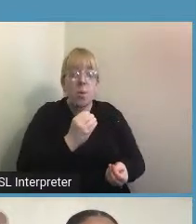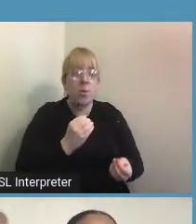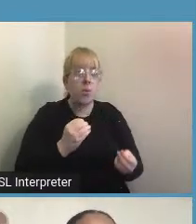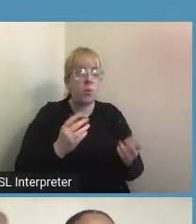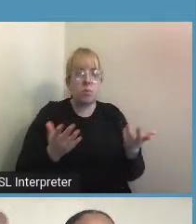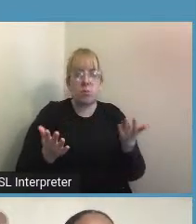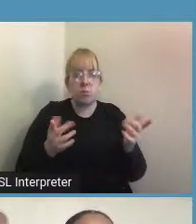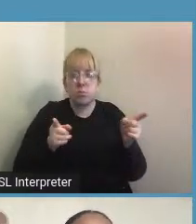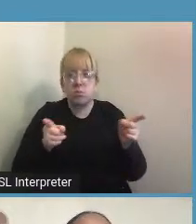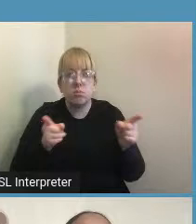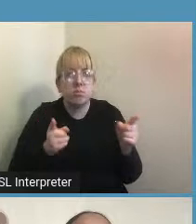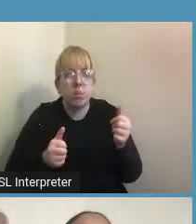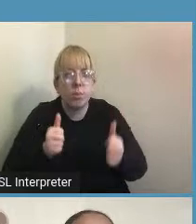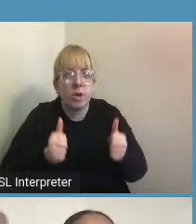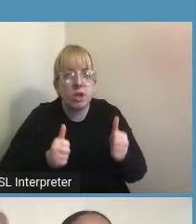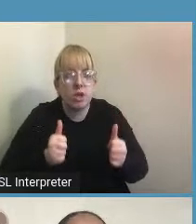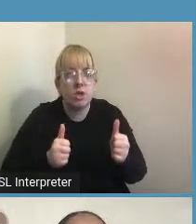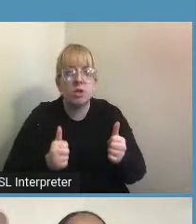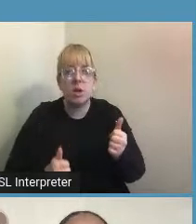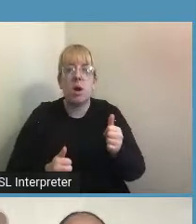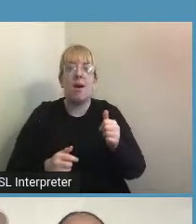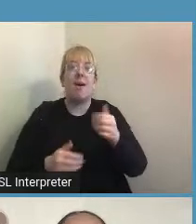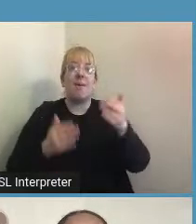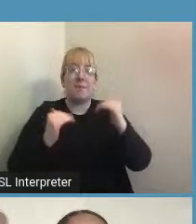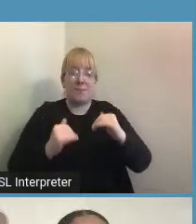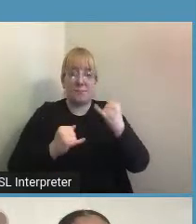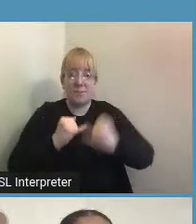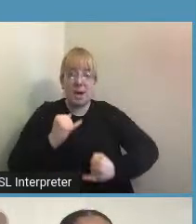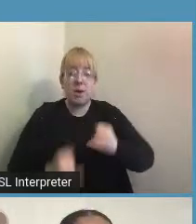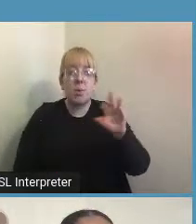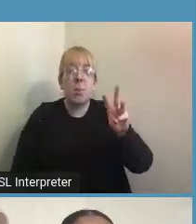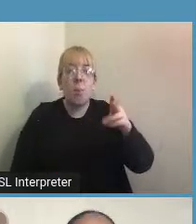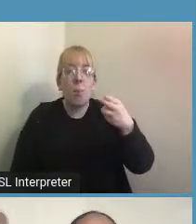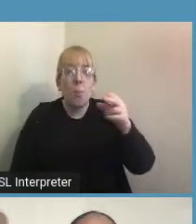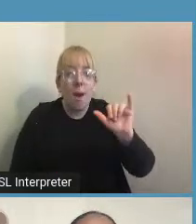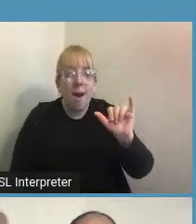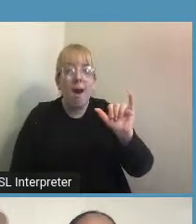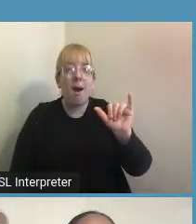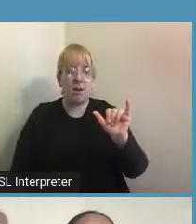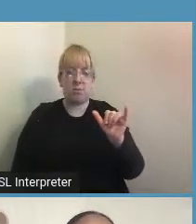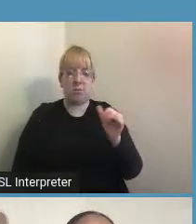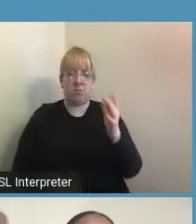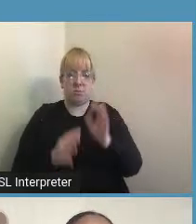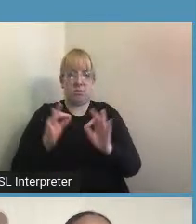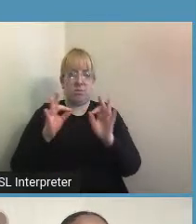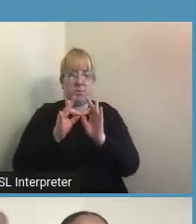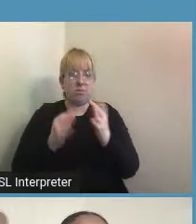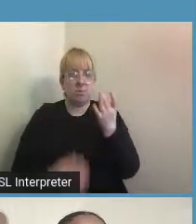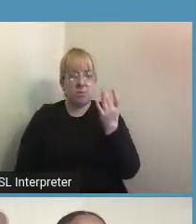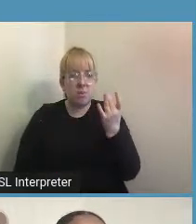on? And why? The why. Why is this important? I love to